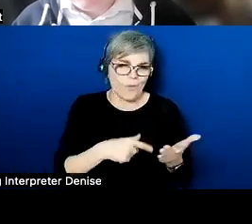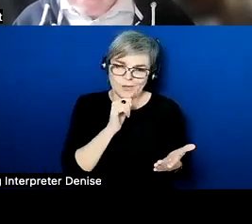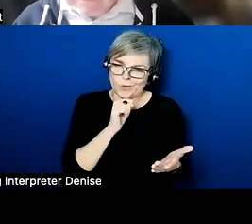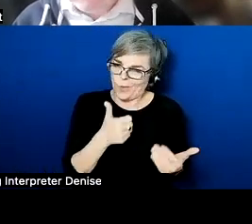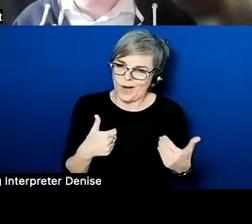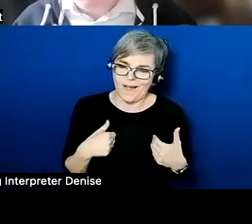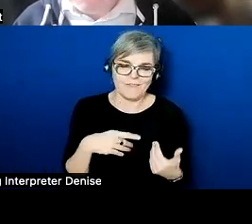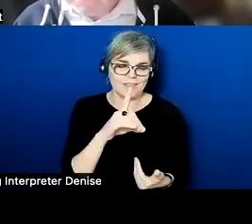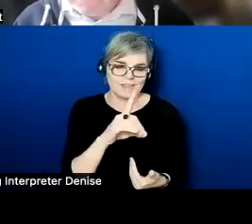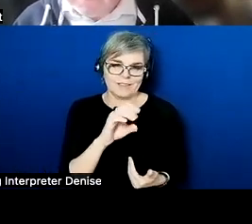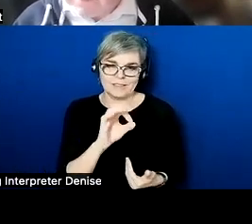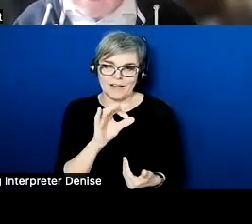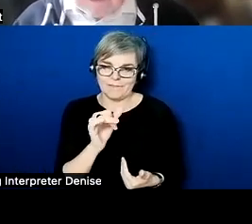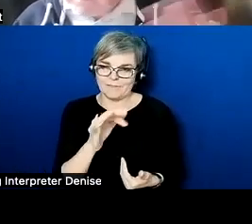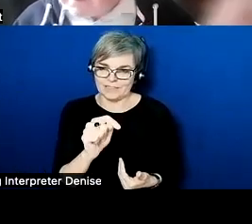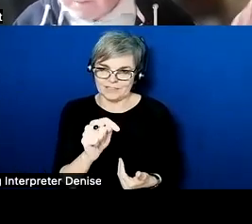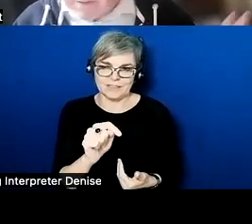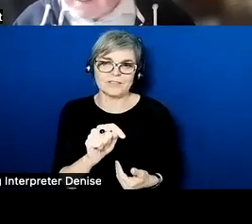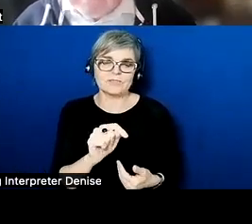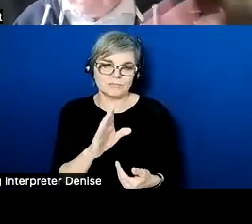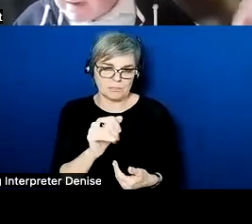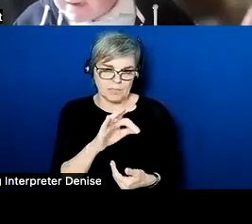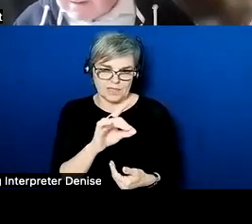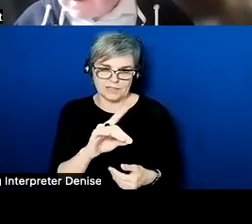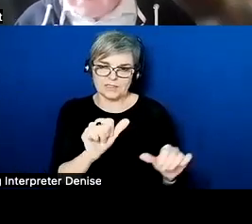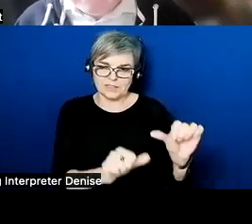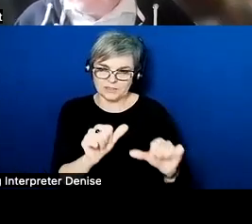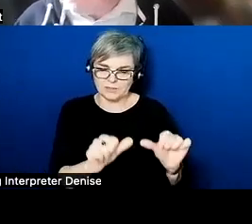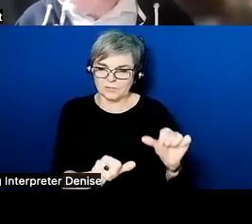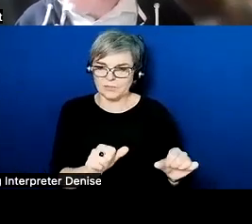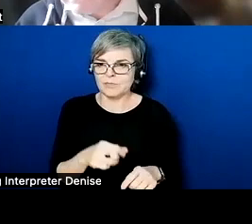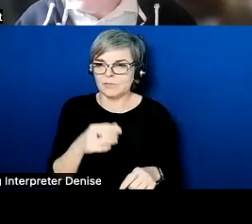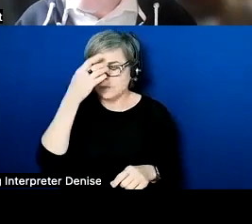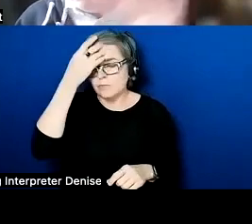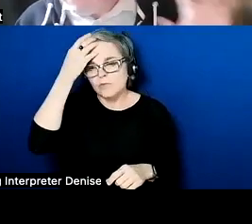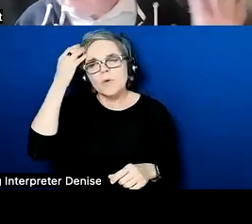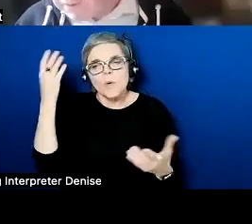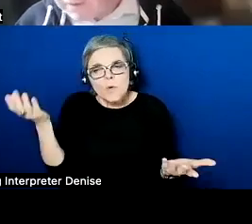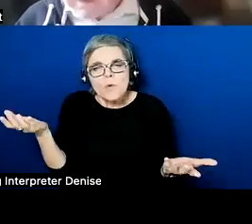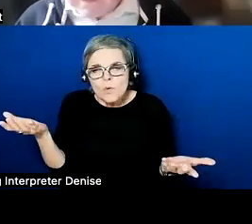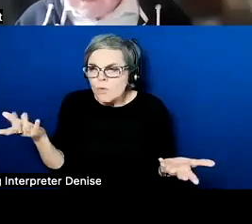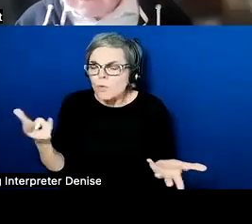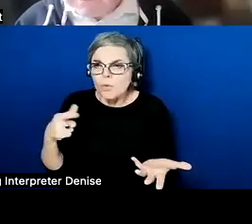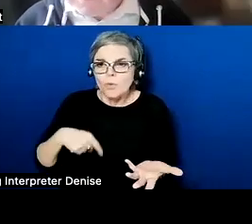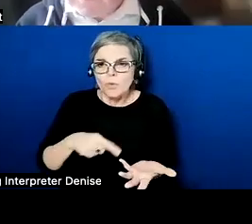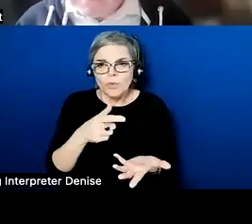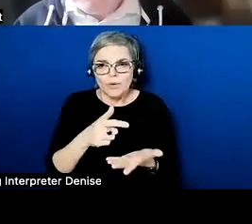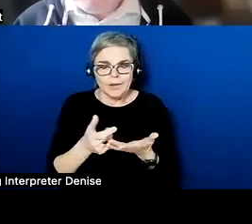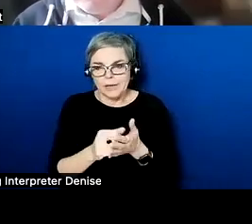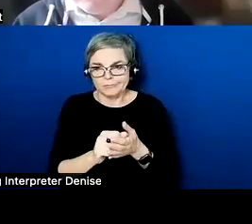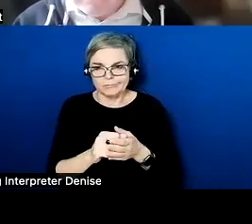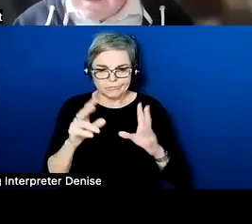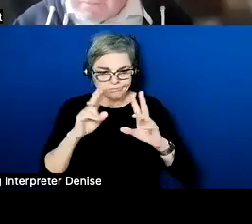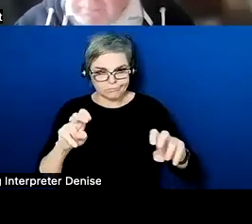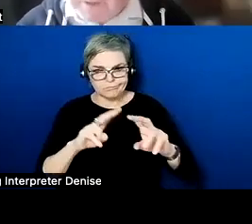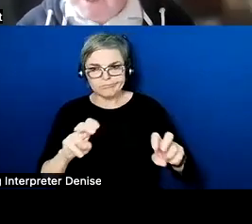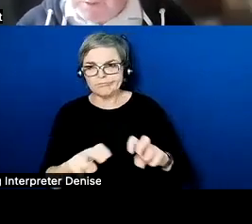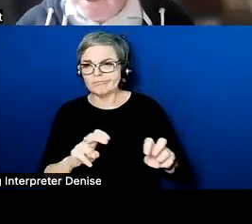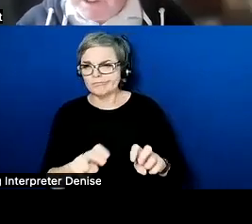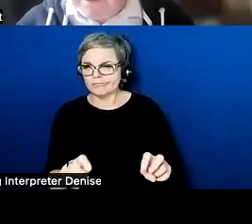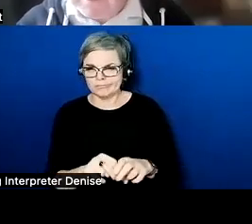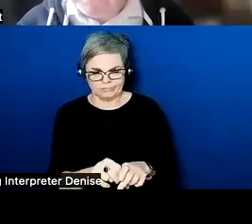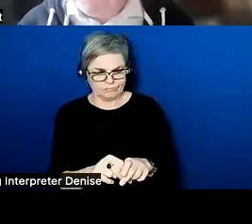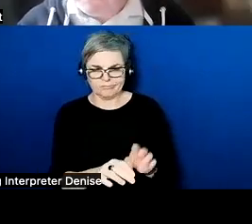person can't do, and there are many things that all of us can't do, it's much